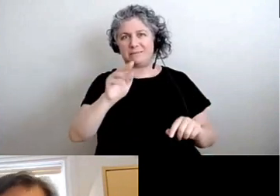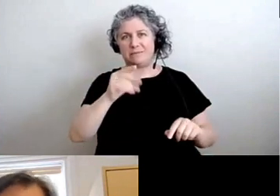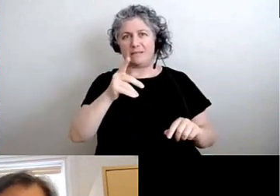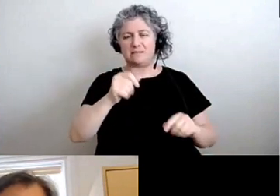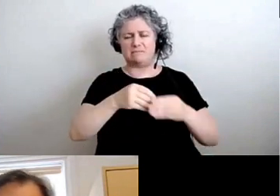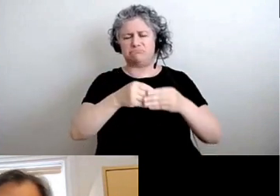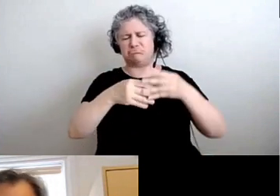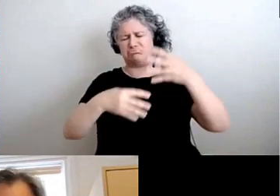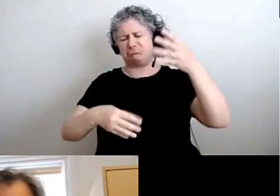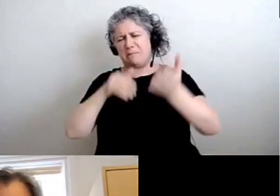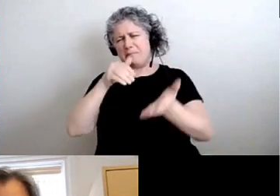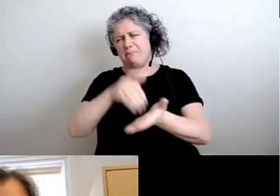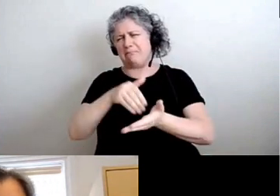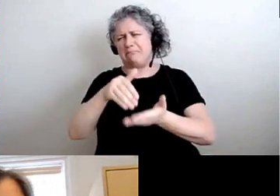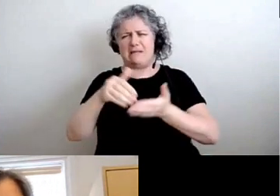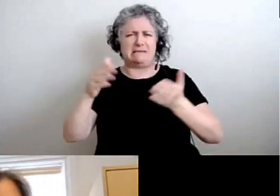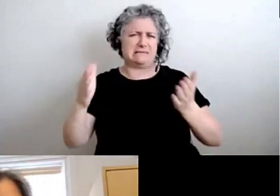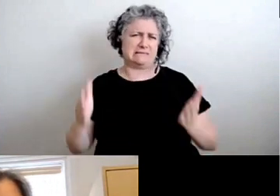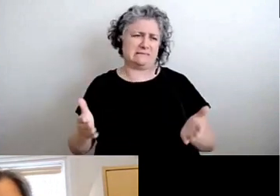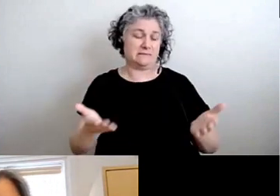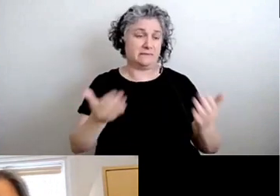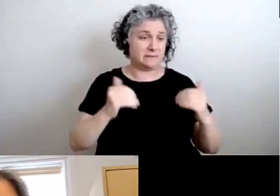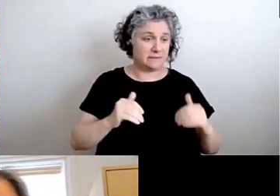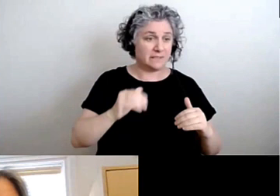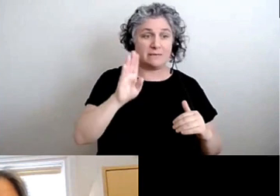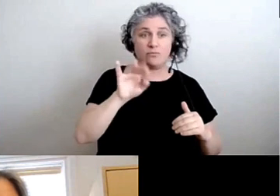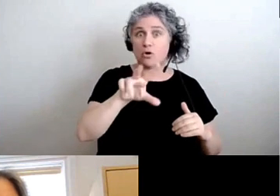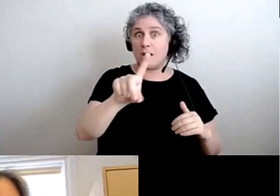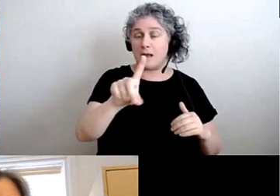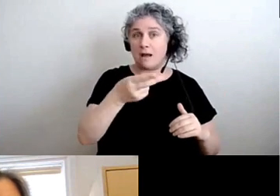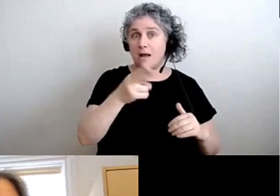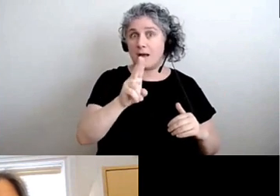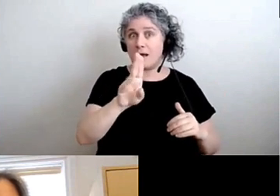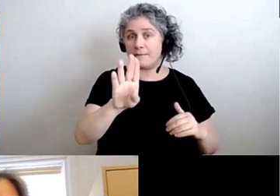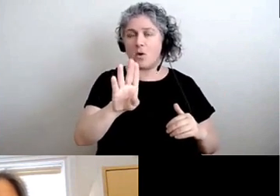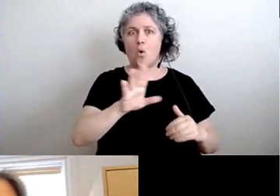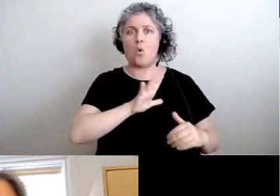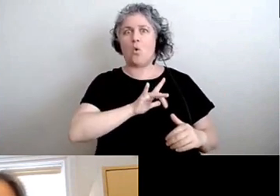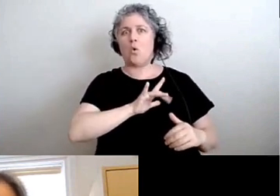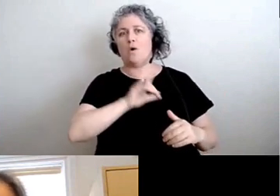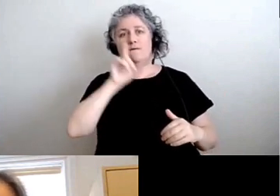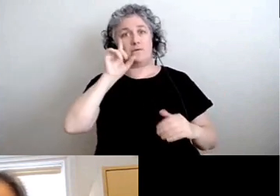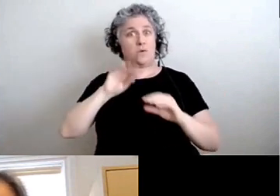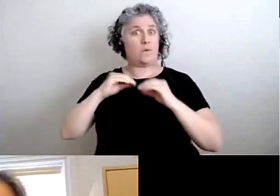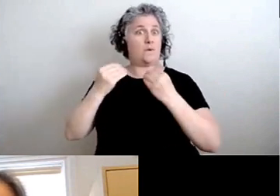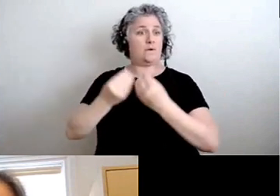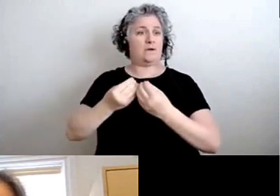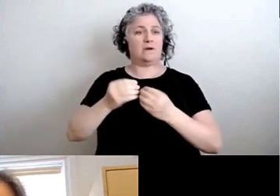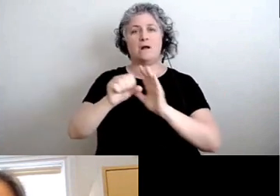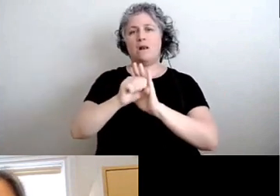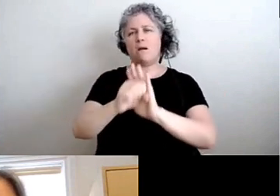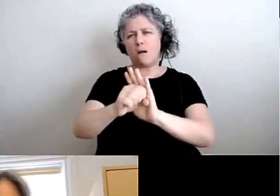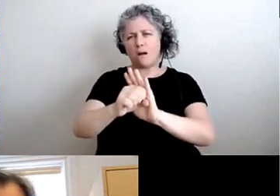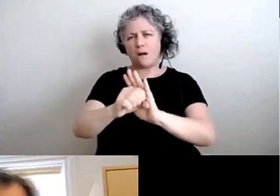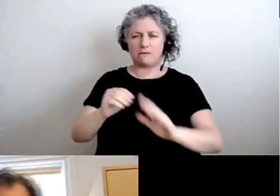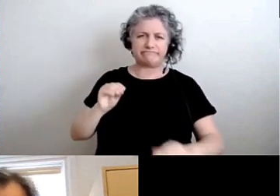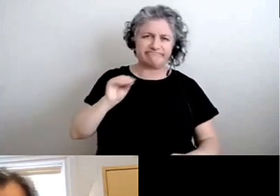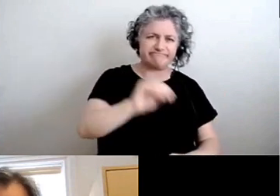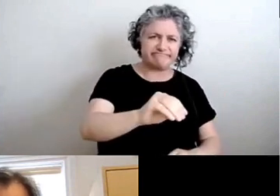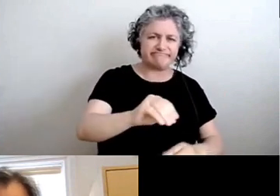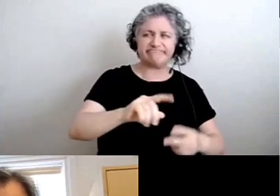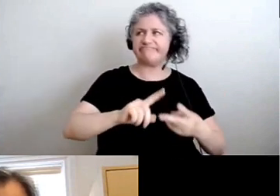Hub was especially helpful for an organization because you can put your logos,